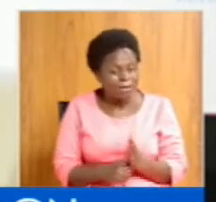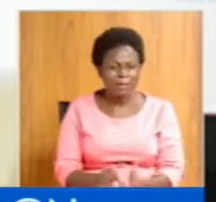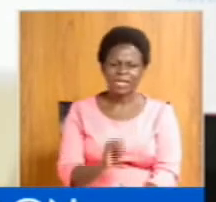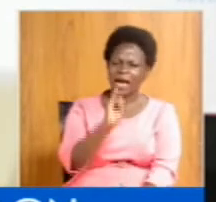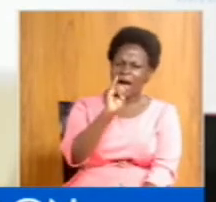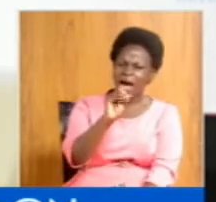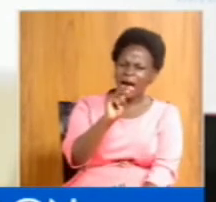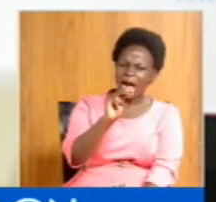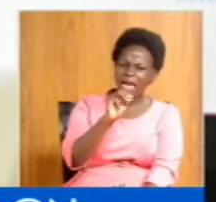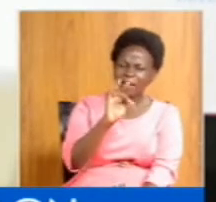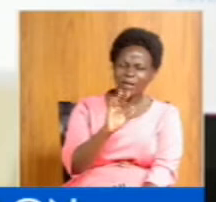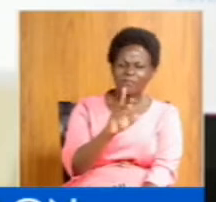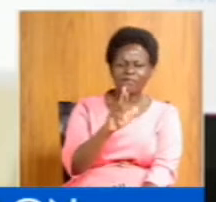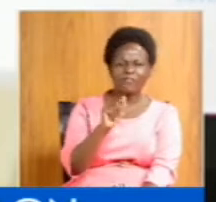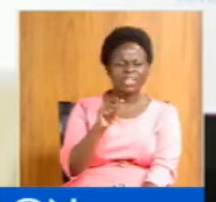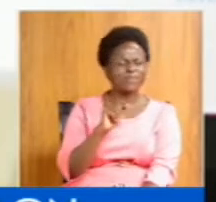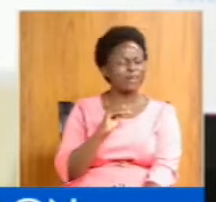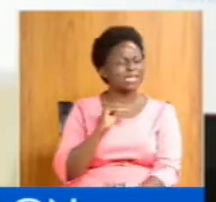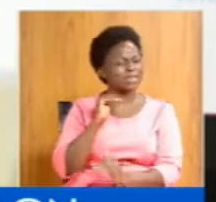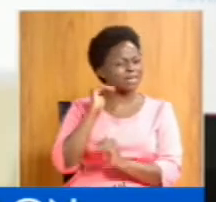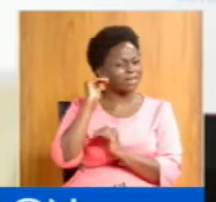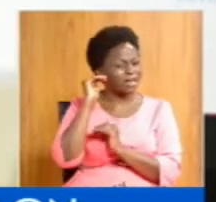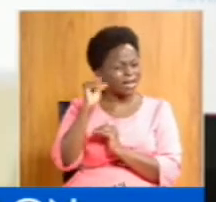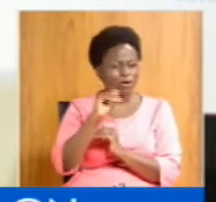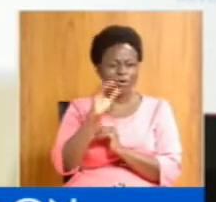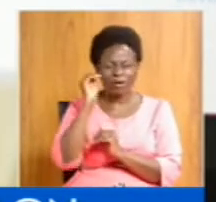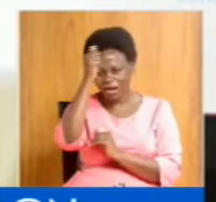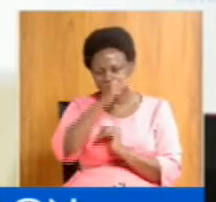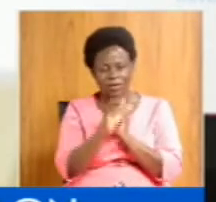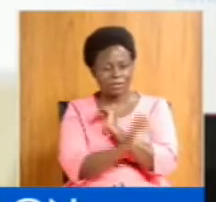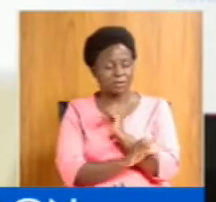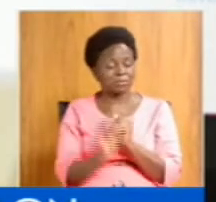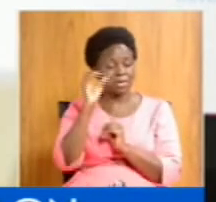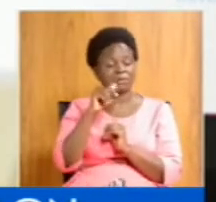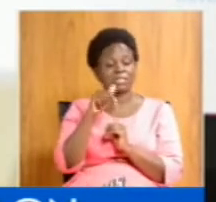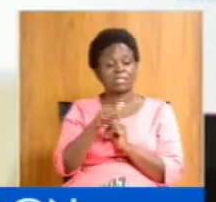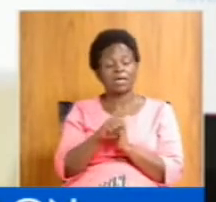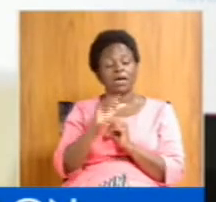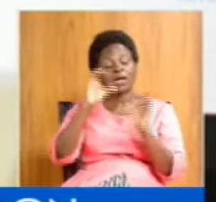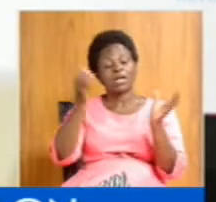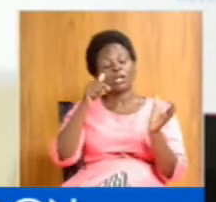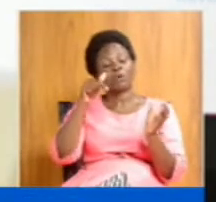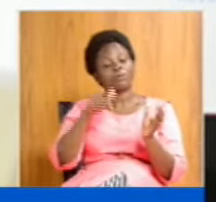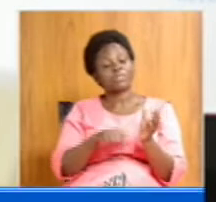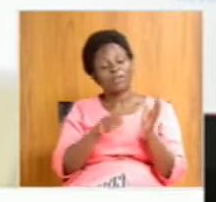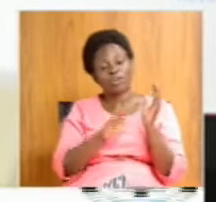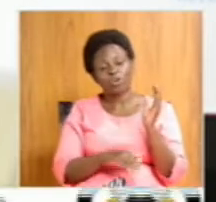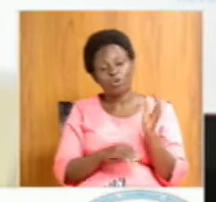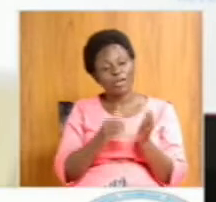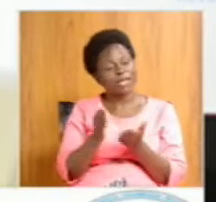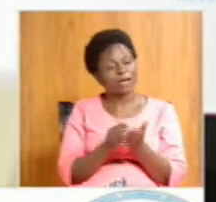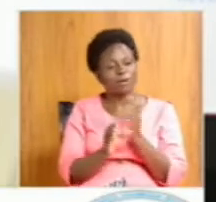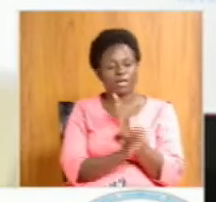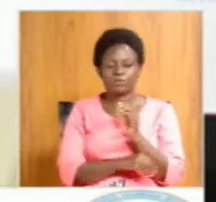IMF's rates are as high as they get all African countries all countries in the global south a lot of middle and low income countries are going to